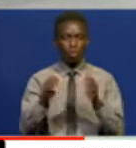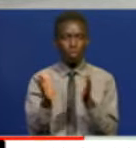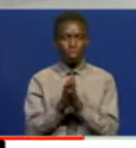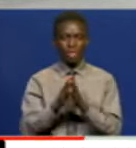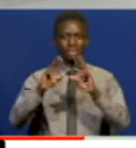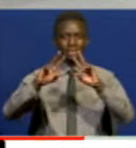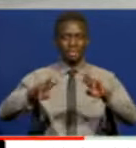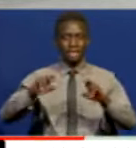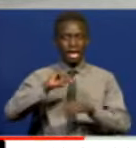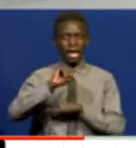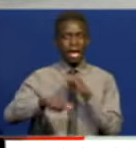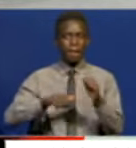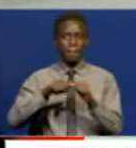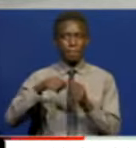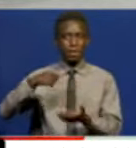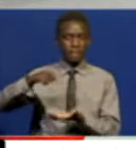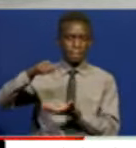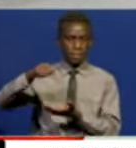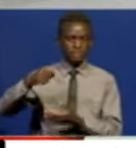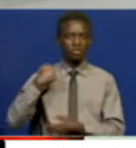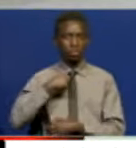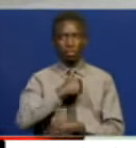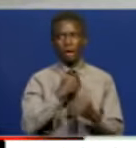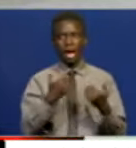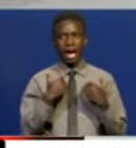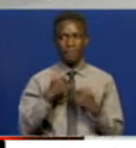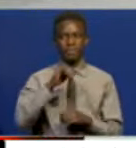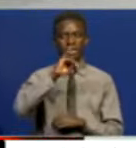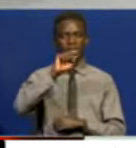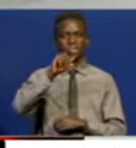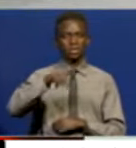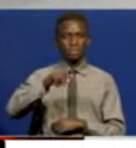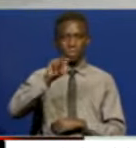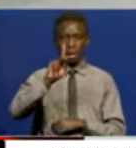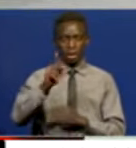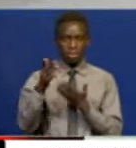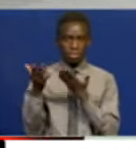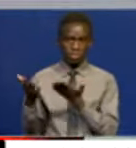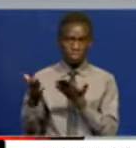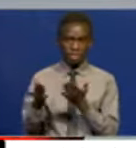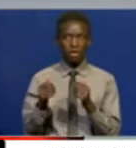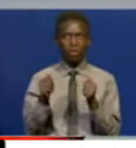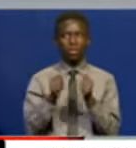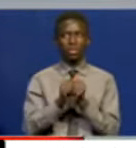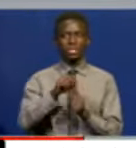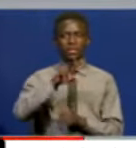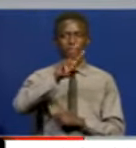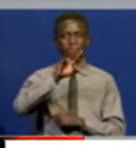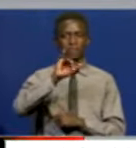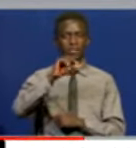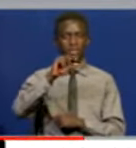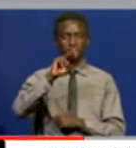the post-budget, and we have ISPAC right here in studio, and Regina has that interview for you.